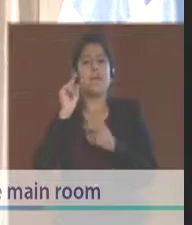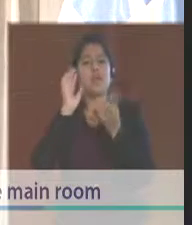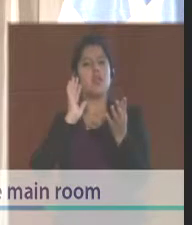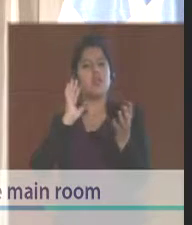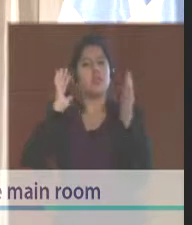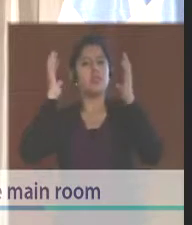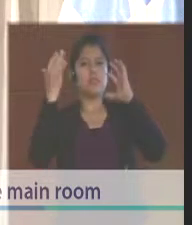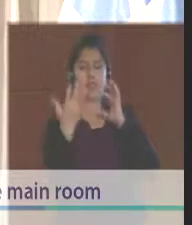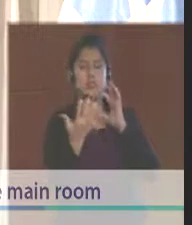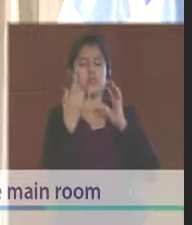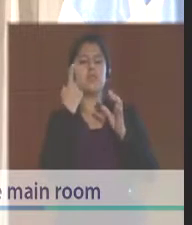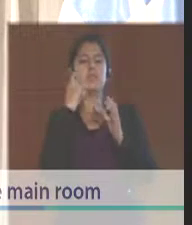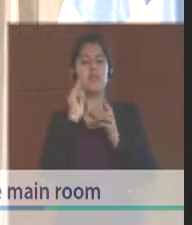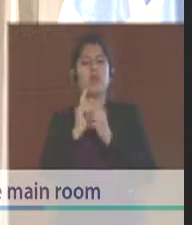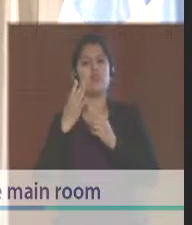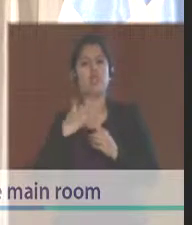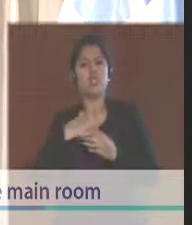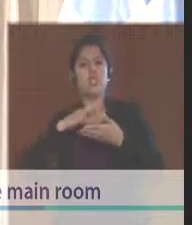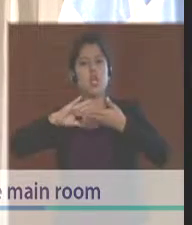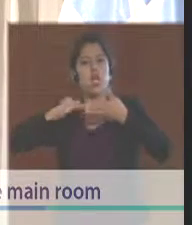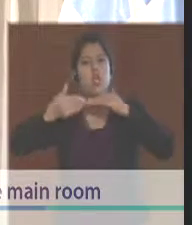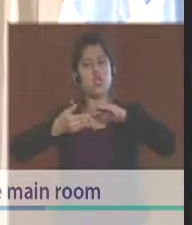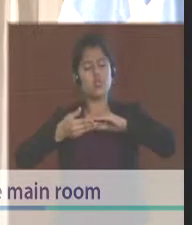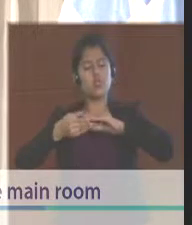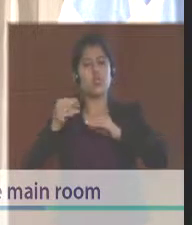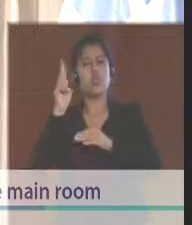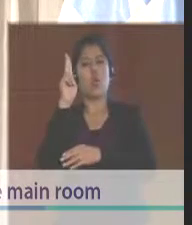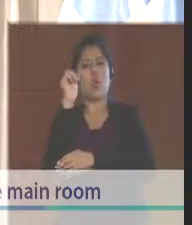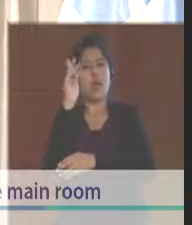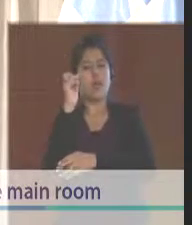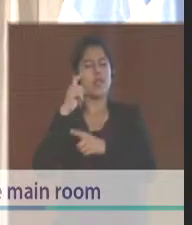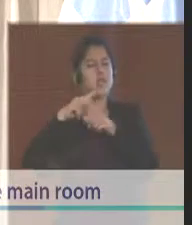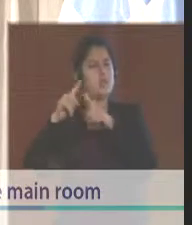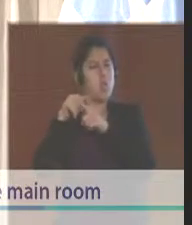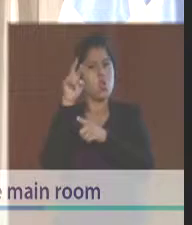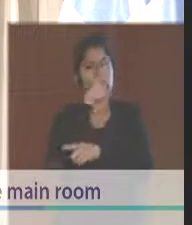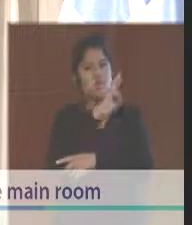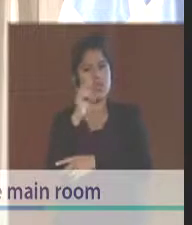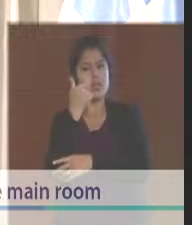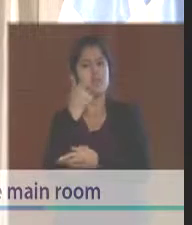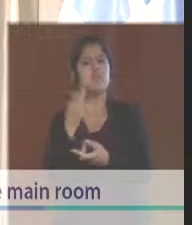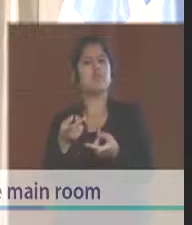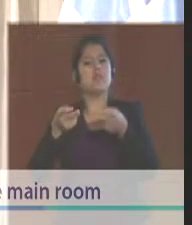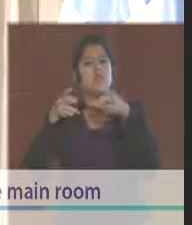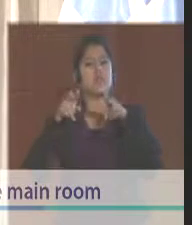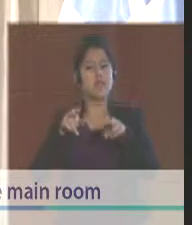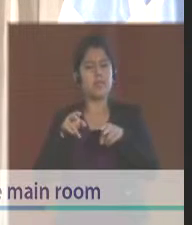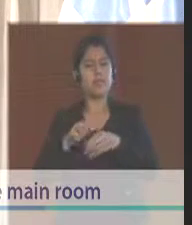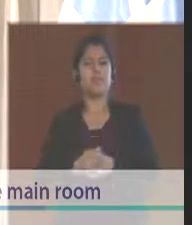to transform our urban communities and rural communities